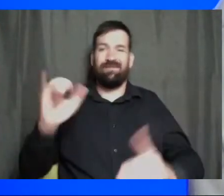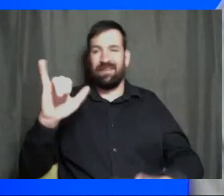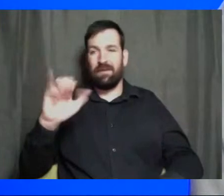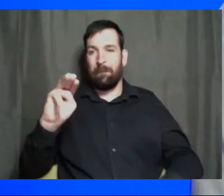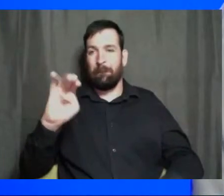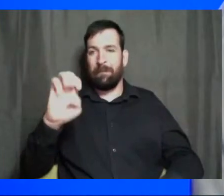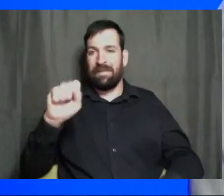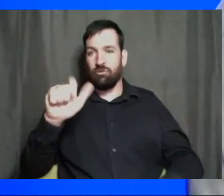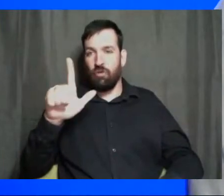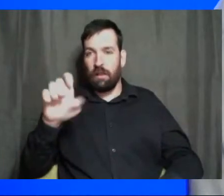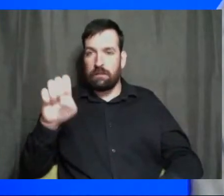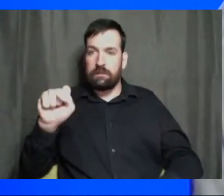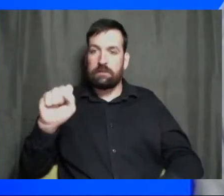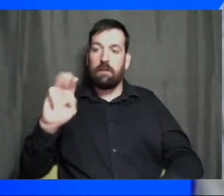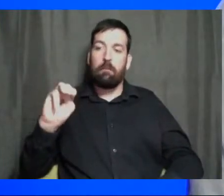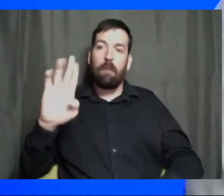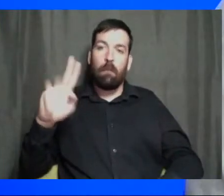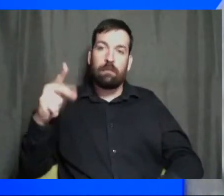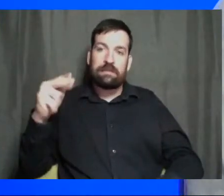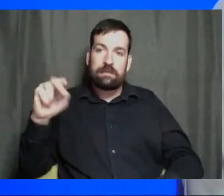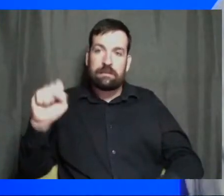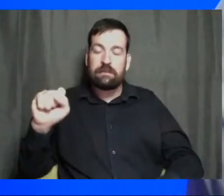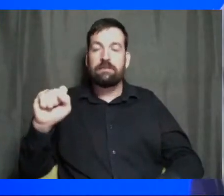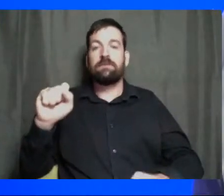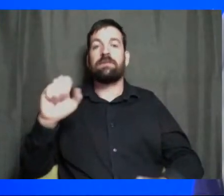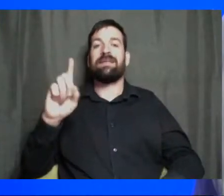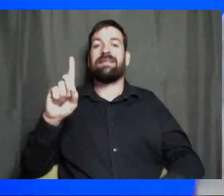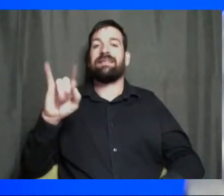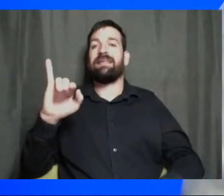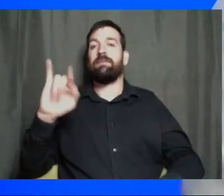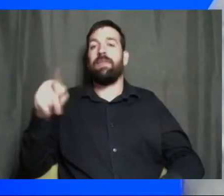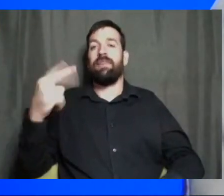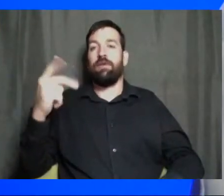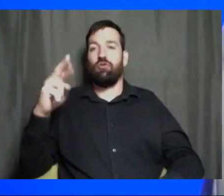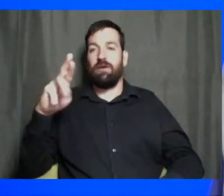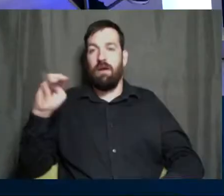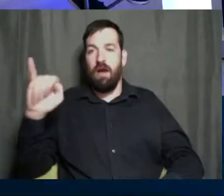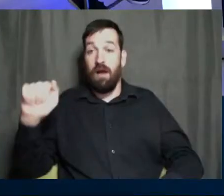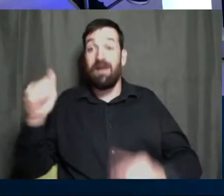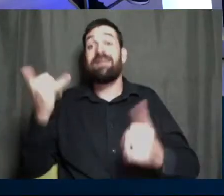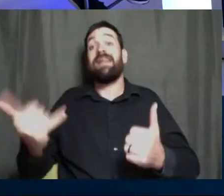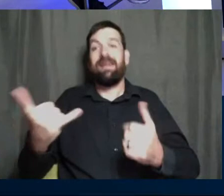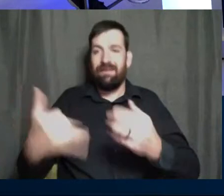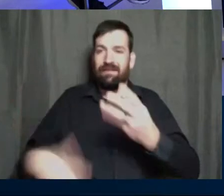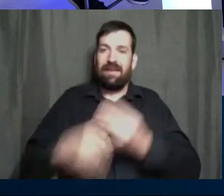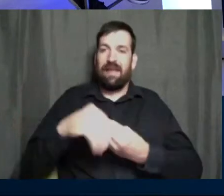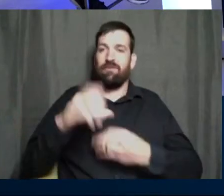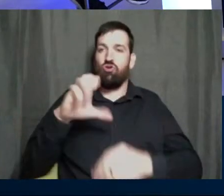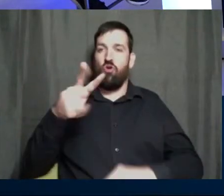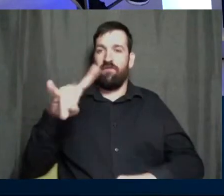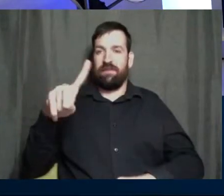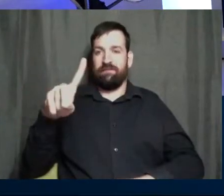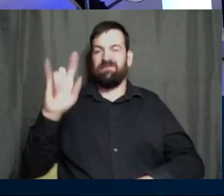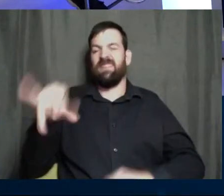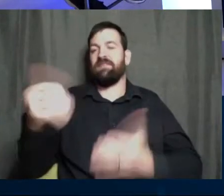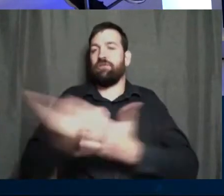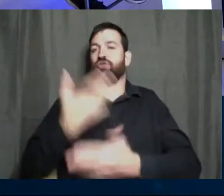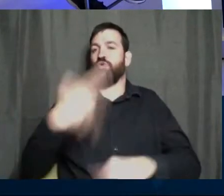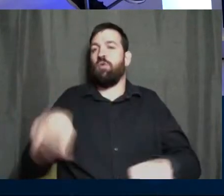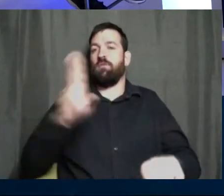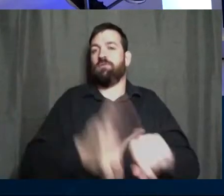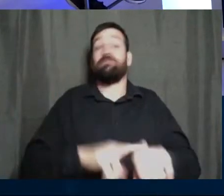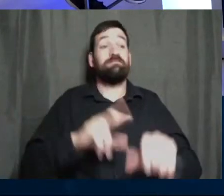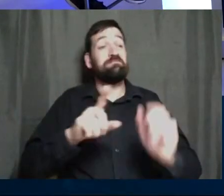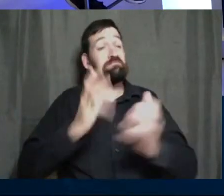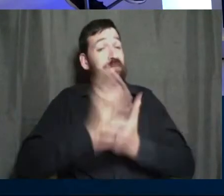rubella, diphtheria, all the other pertussis, and now we have COVID. We call that the new normal. That's the new All normal. right, but you gave us some hope, so thank you Yes.